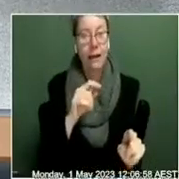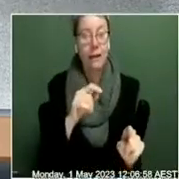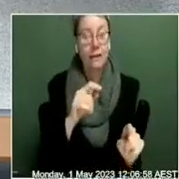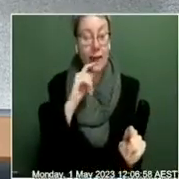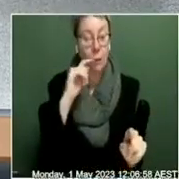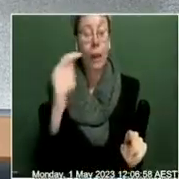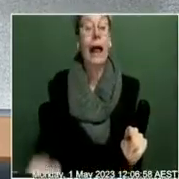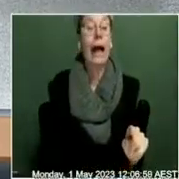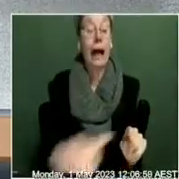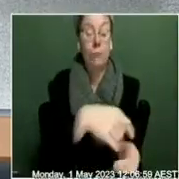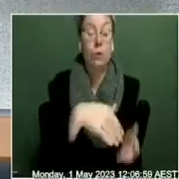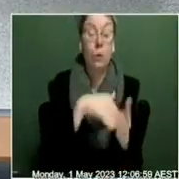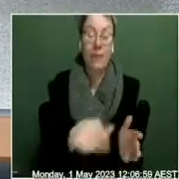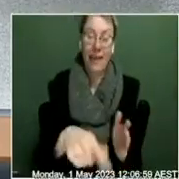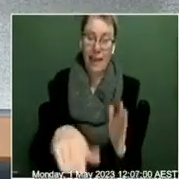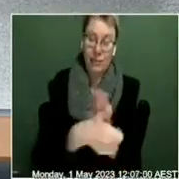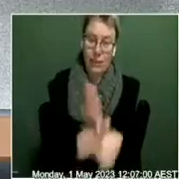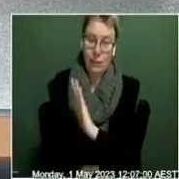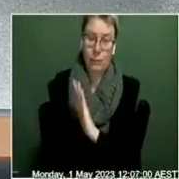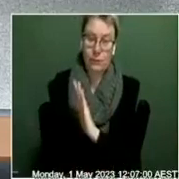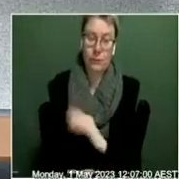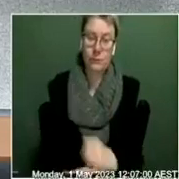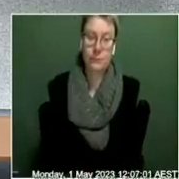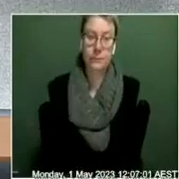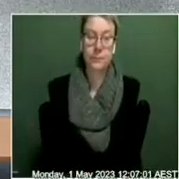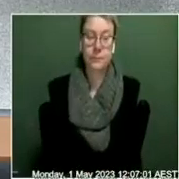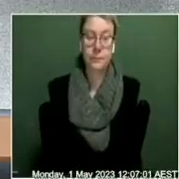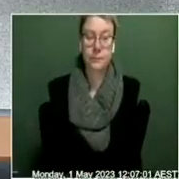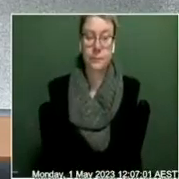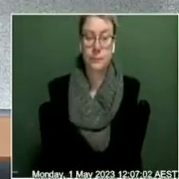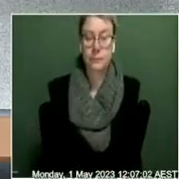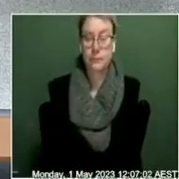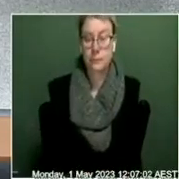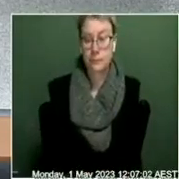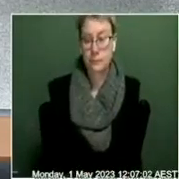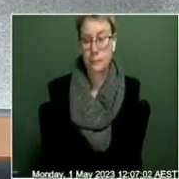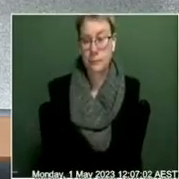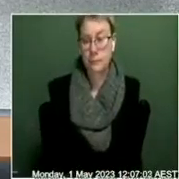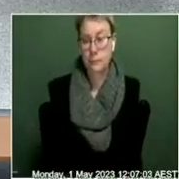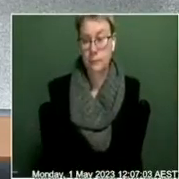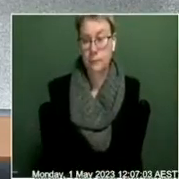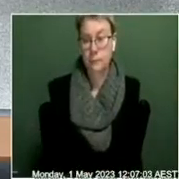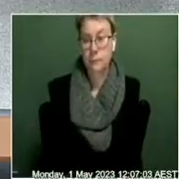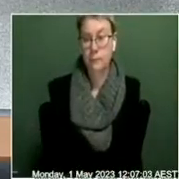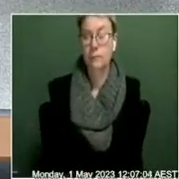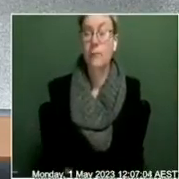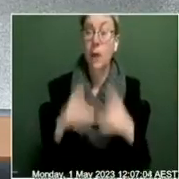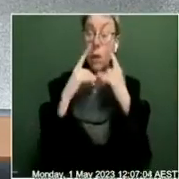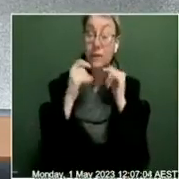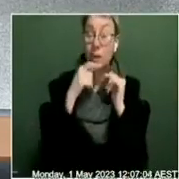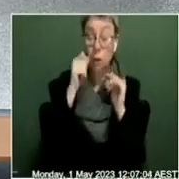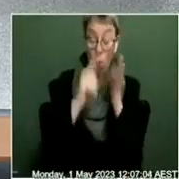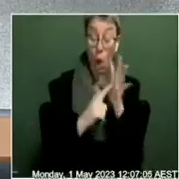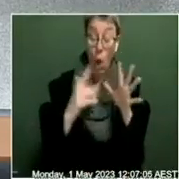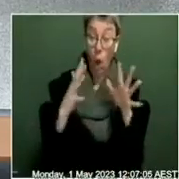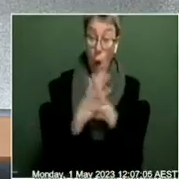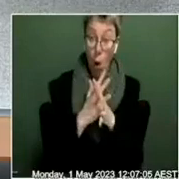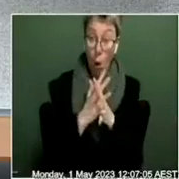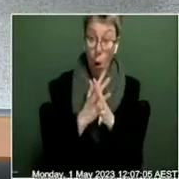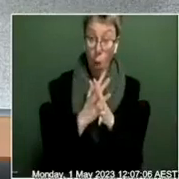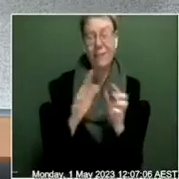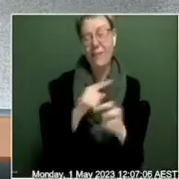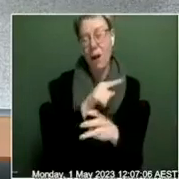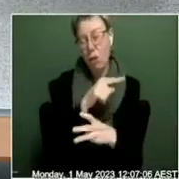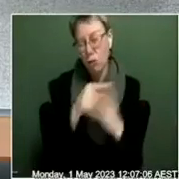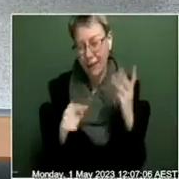of public drunkenness, or the three different offences that involve primarily being punishing being drunk in